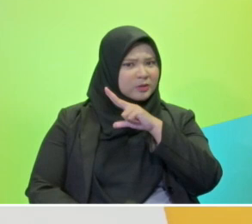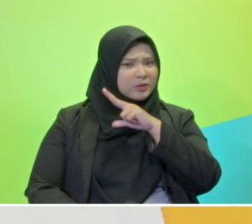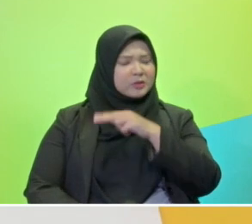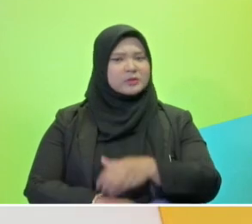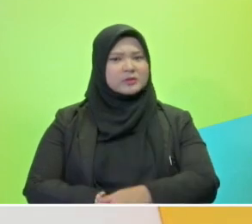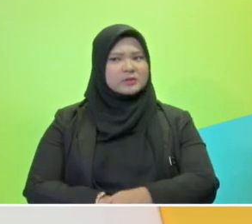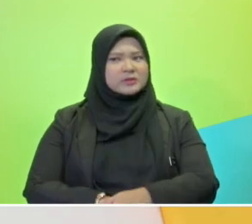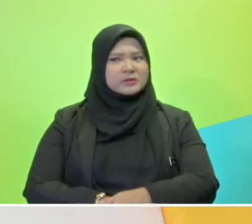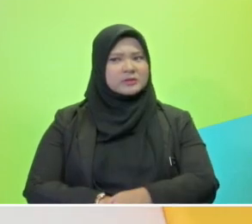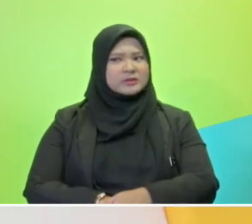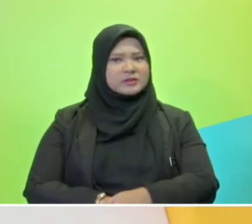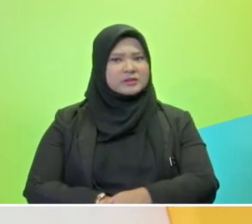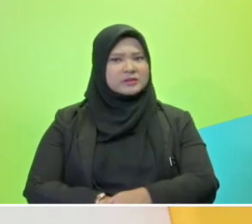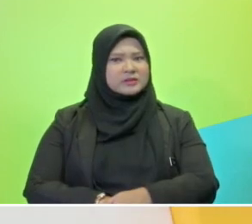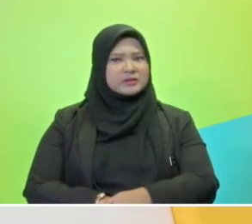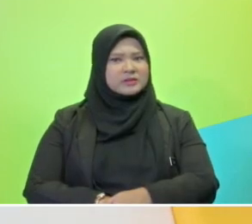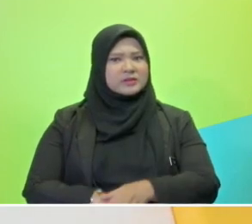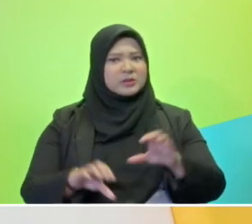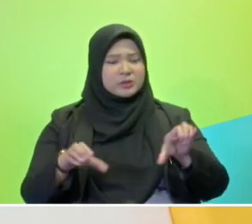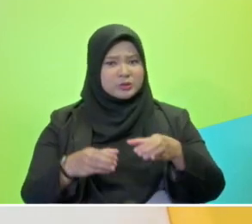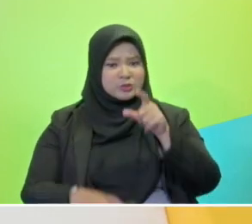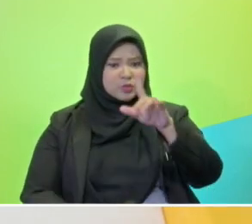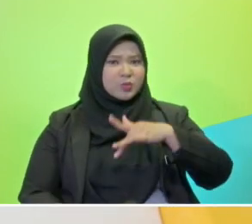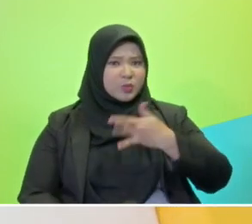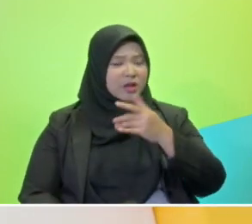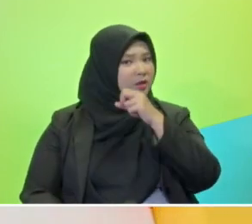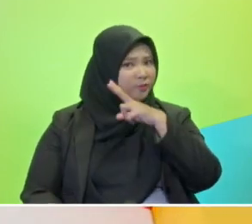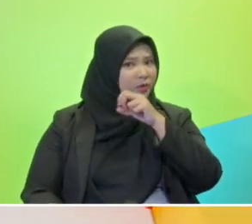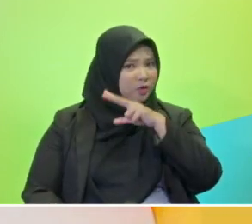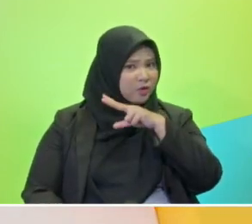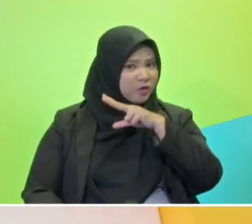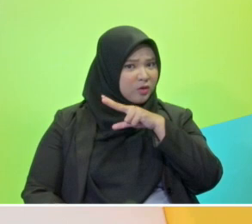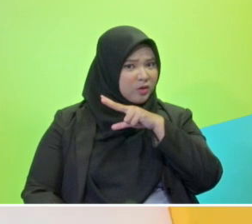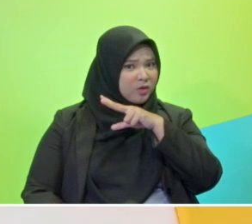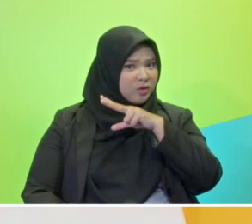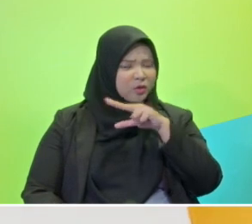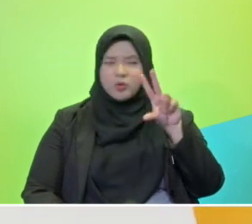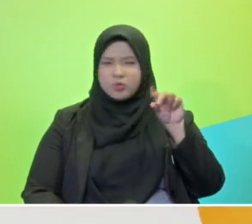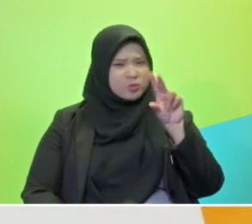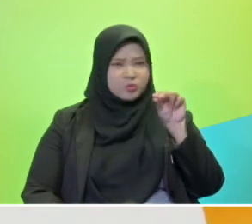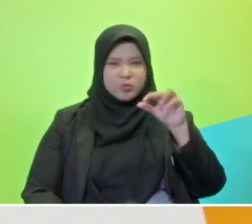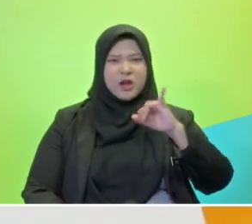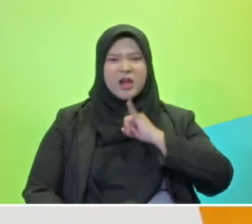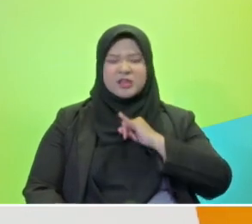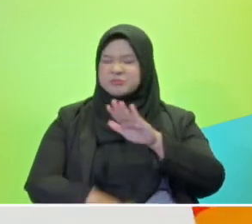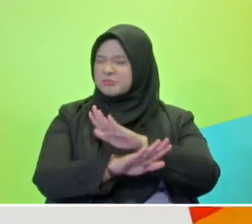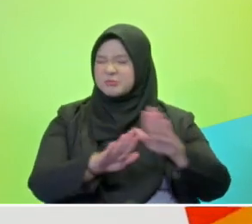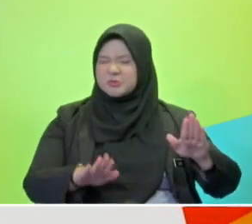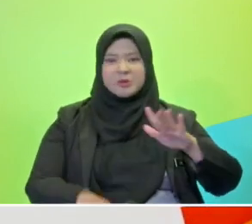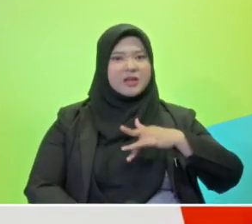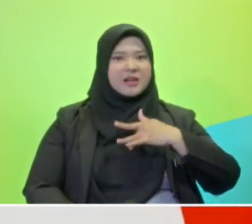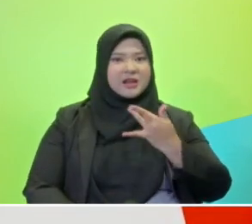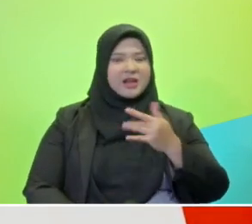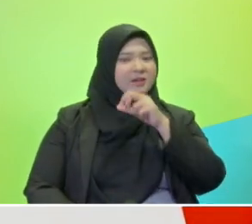you like it? I don't like frogs. Okay, what did you like? I like cats. Wow.